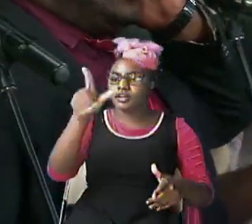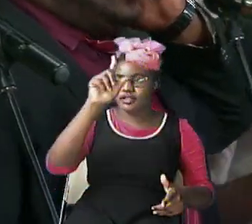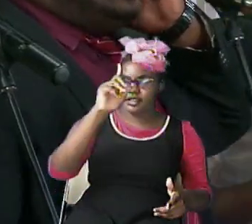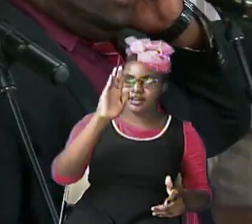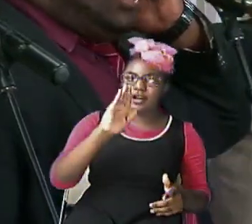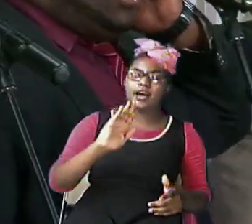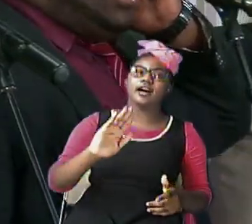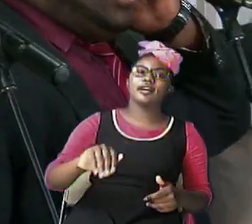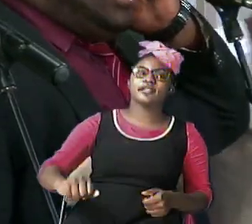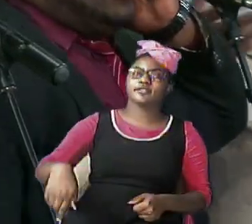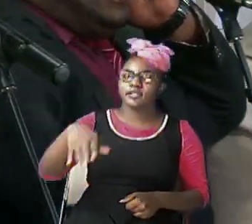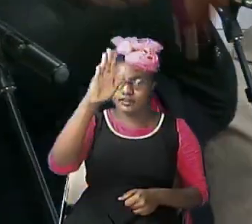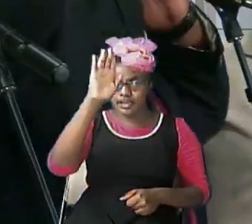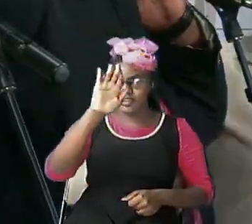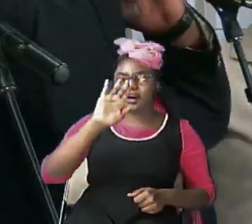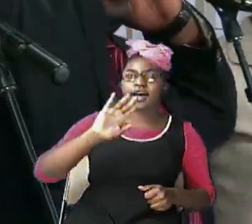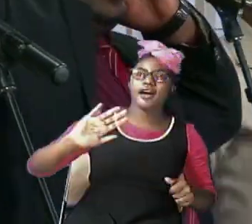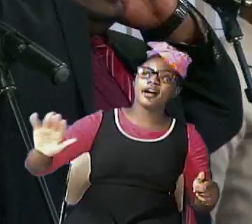scattered.